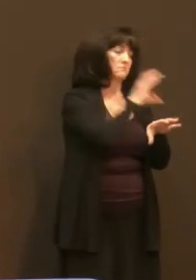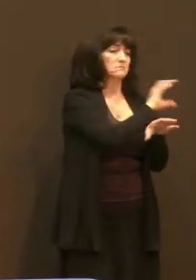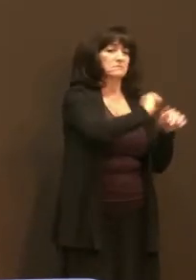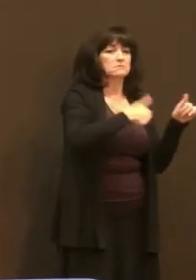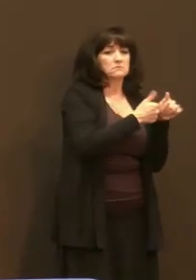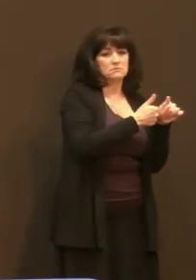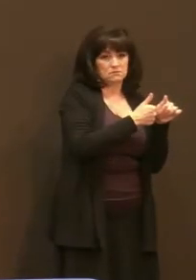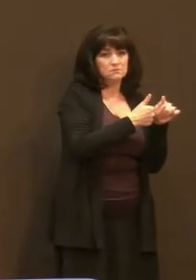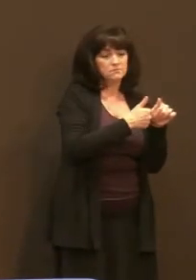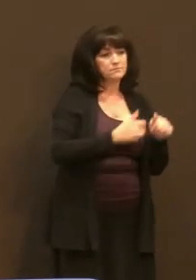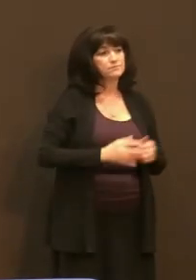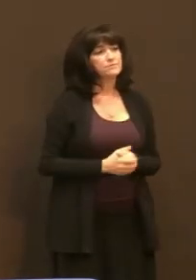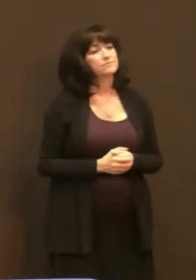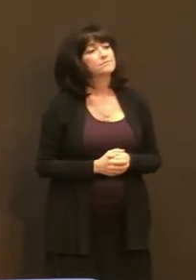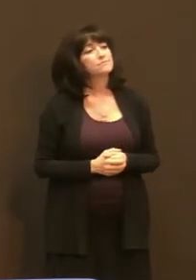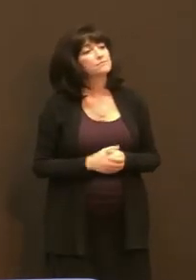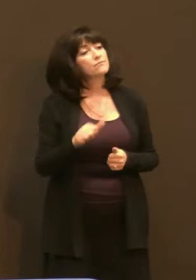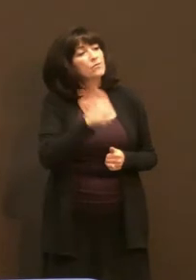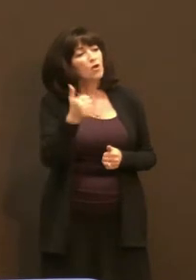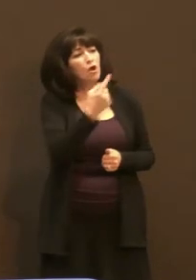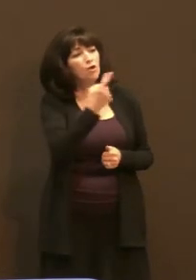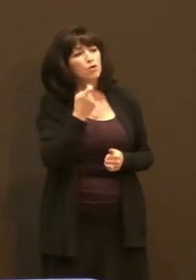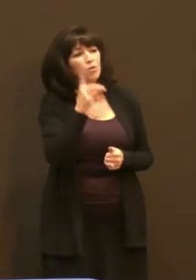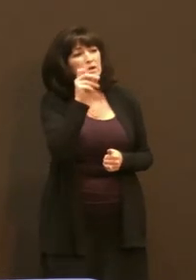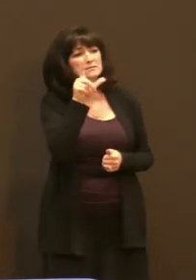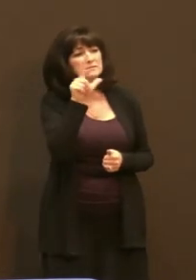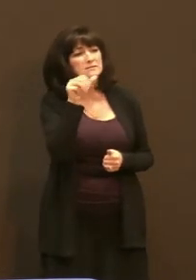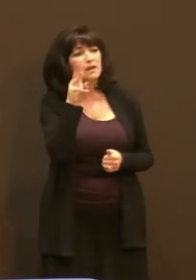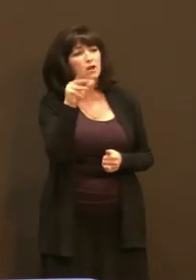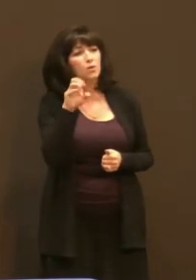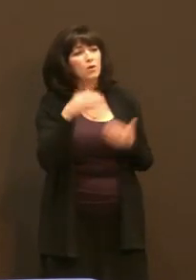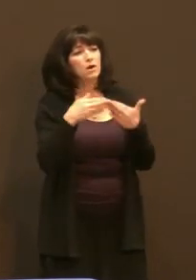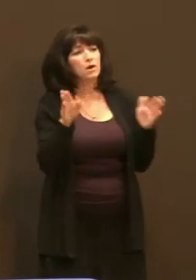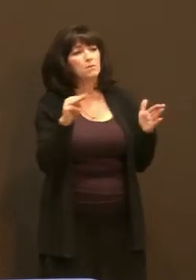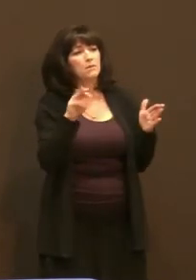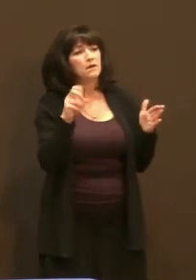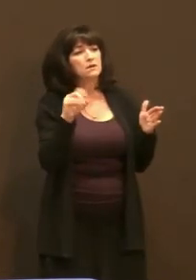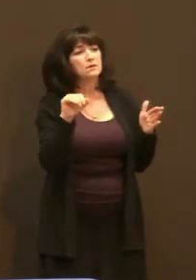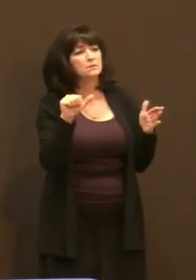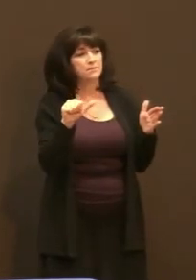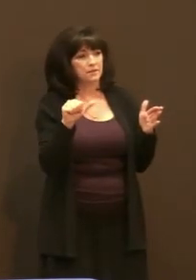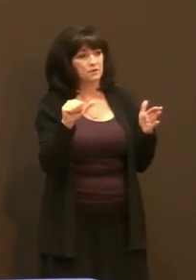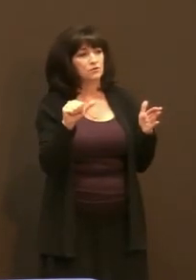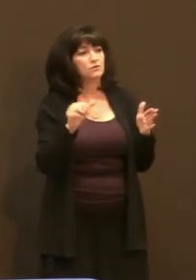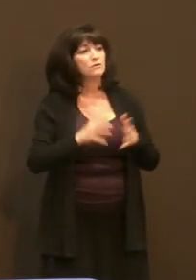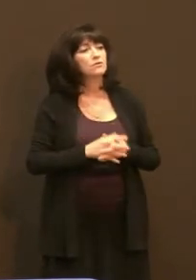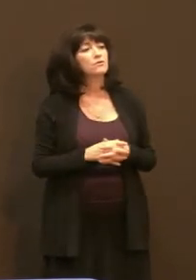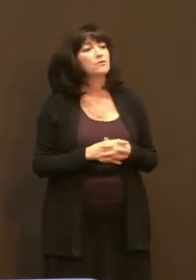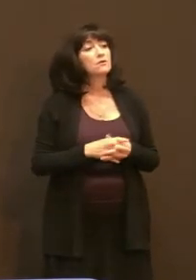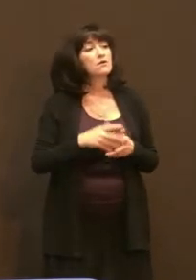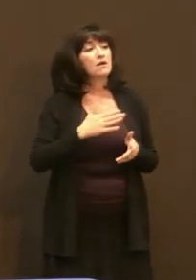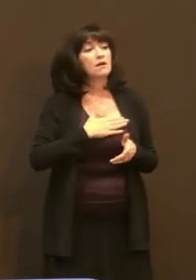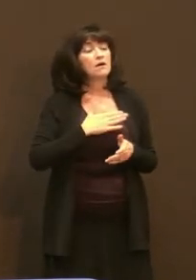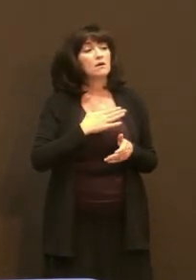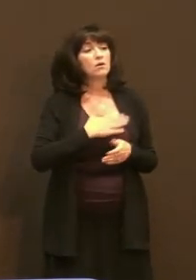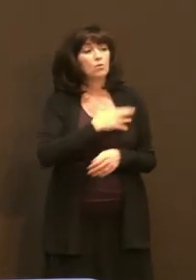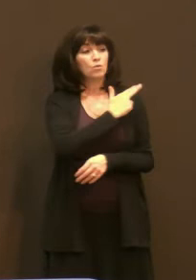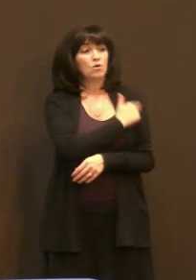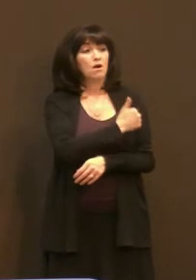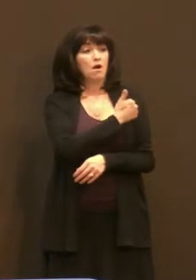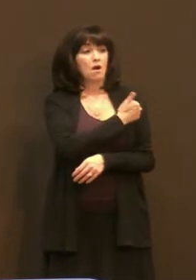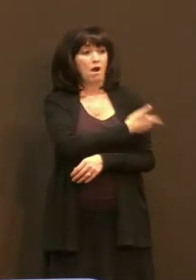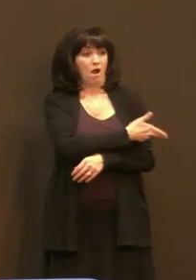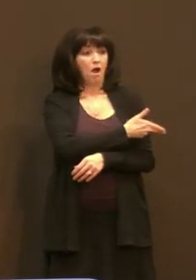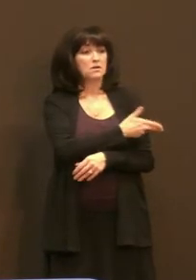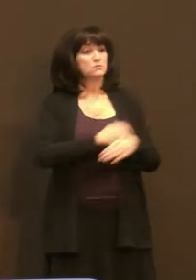Another question from the Delaware Public Media. How many hospitalizations will exceed our hospital capacity and might force the state to